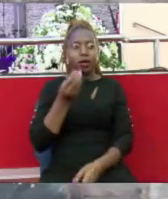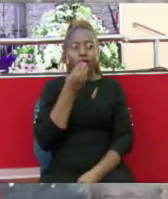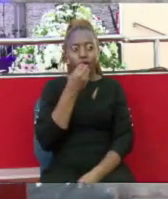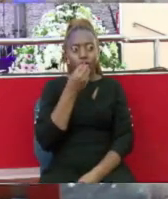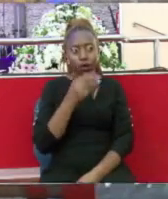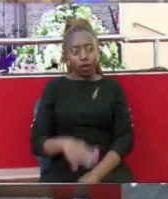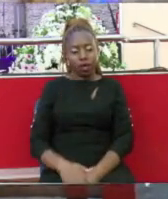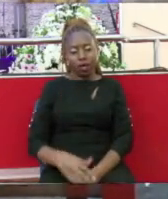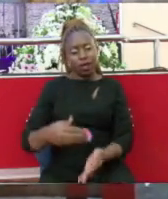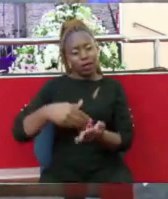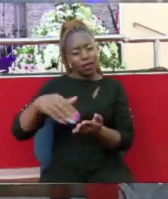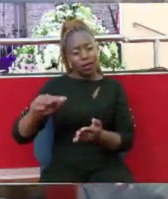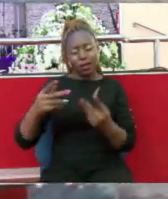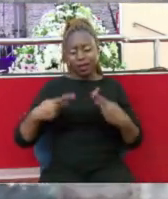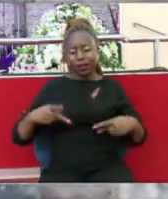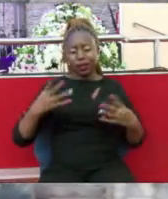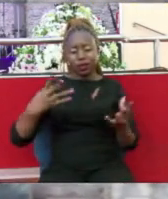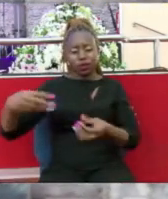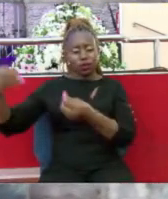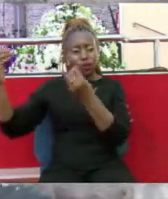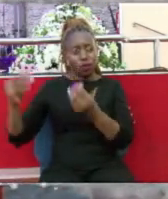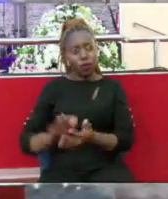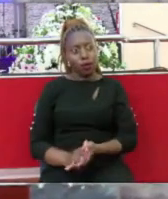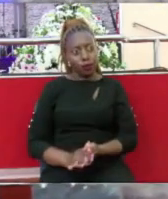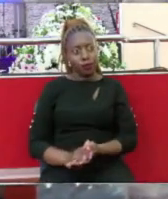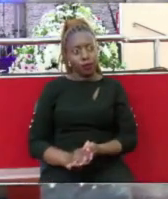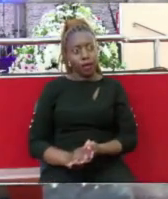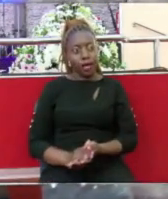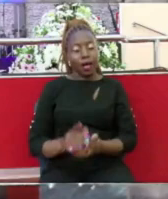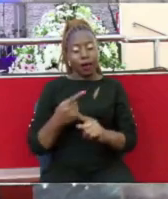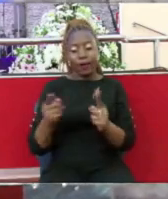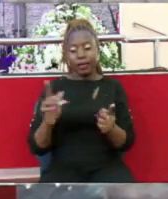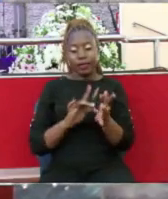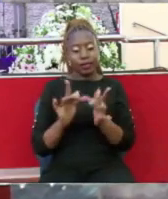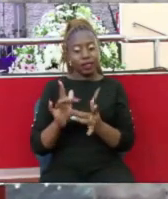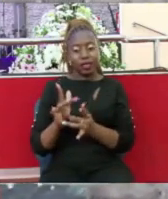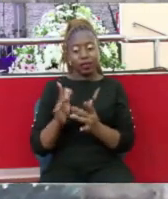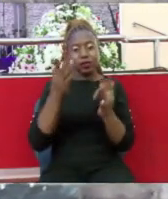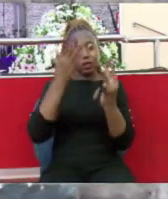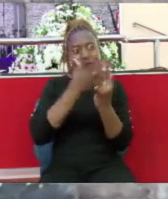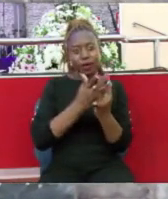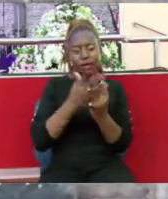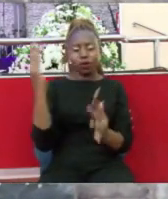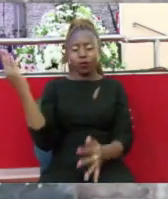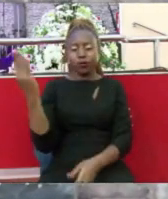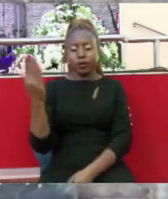them away. Watume waende. And Jesus was in the middle of his sermon. Na Yesu alikuwa katikati ya mafunzo yake.